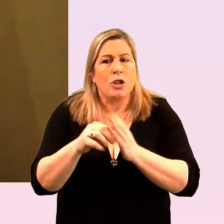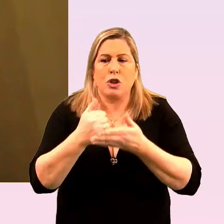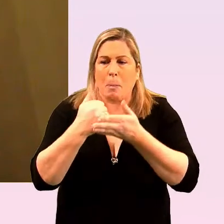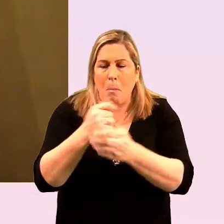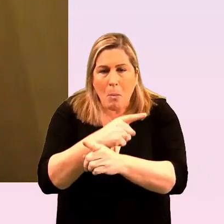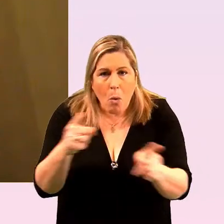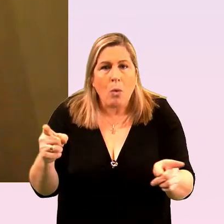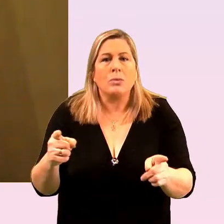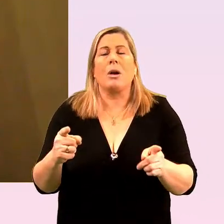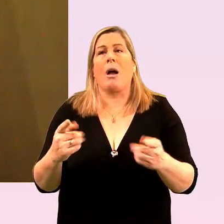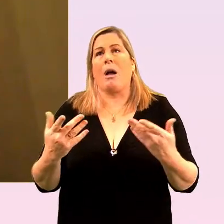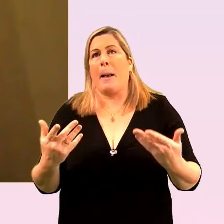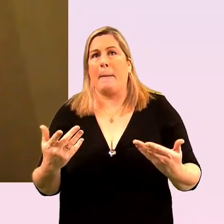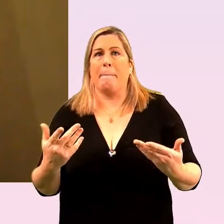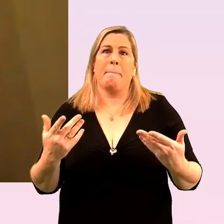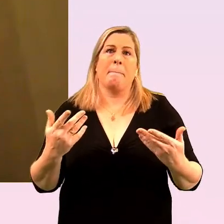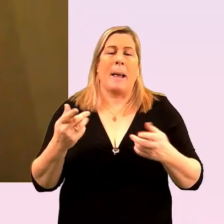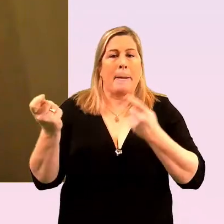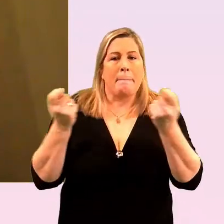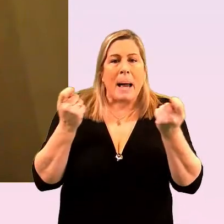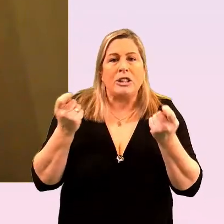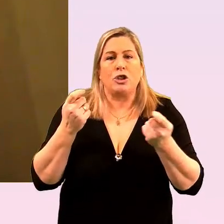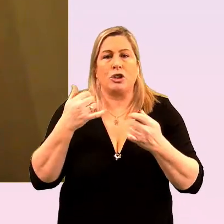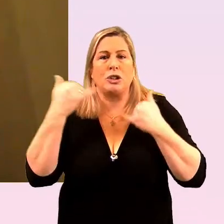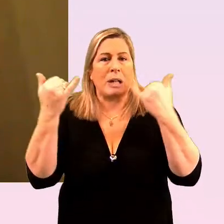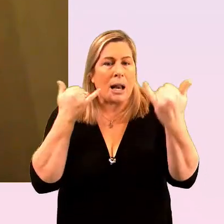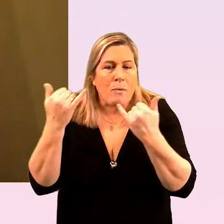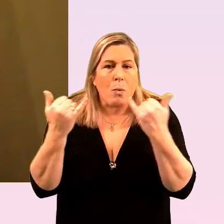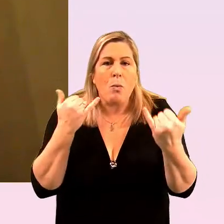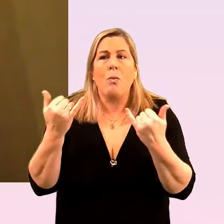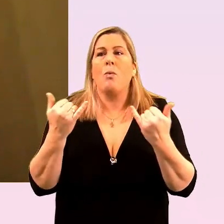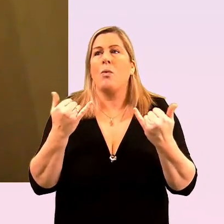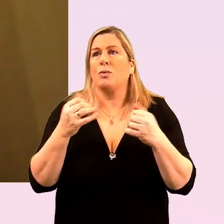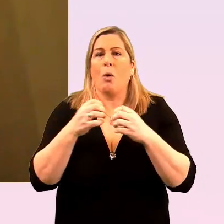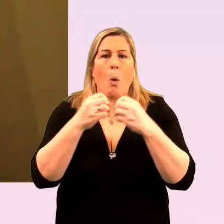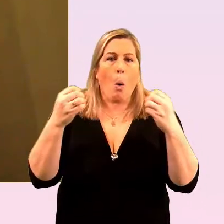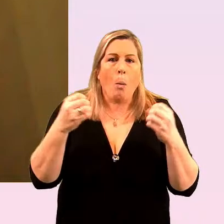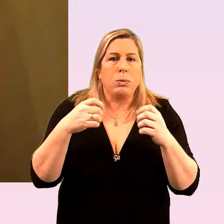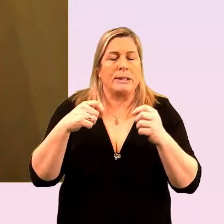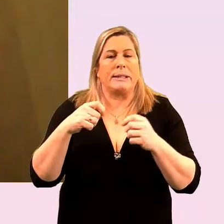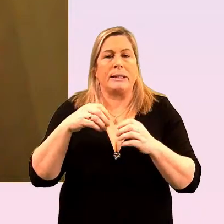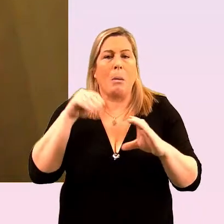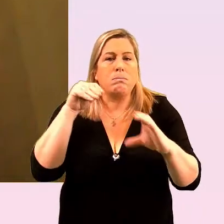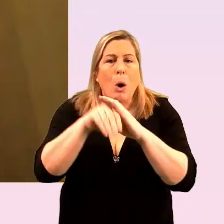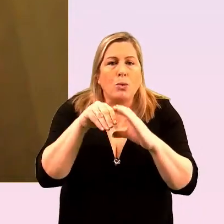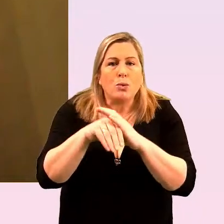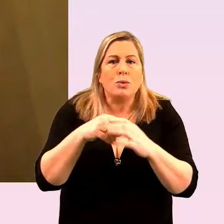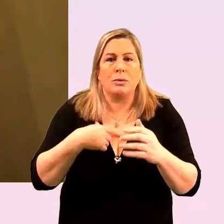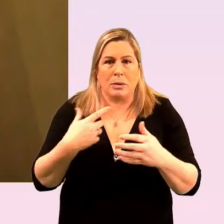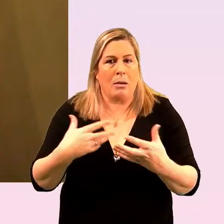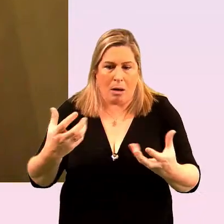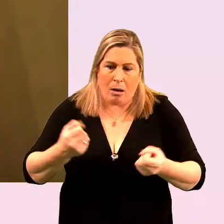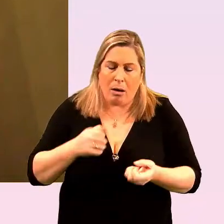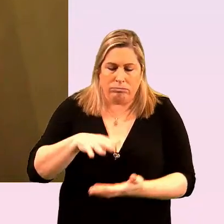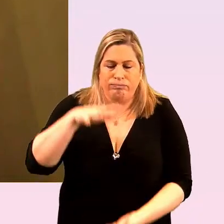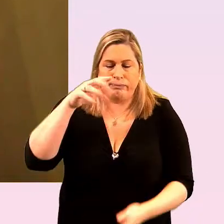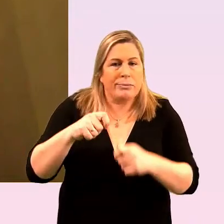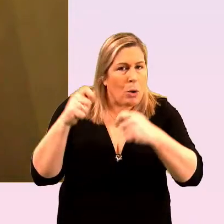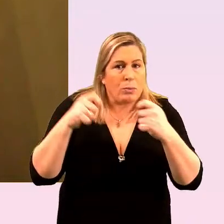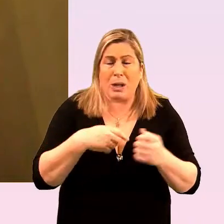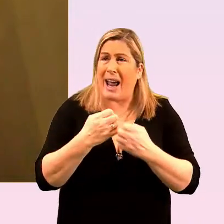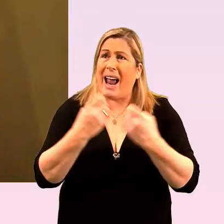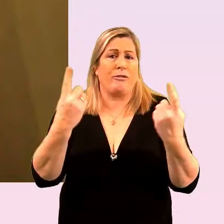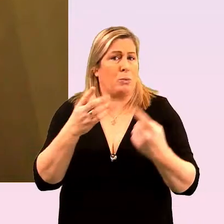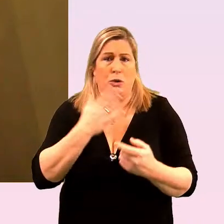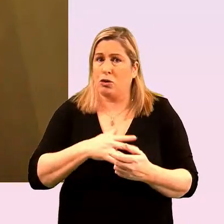them, in terms of managing telephones, in terms of opening post, and it was just everybody's shoulder to the